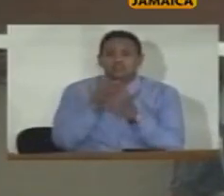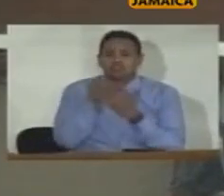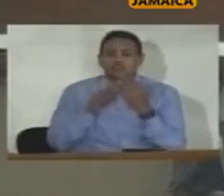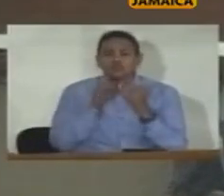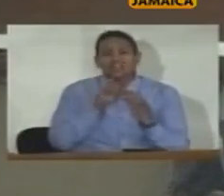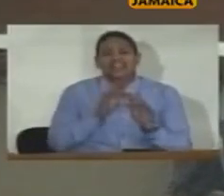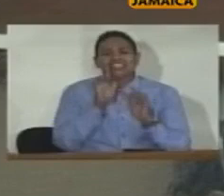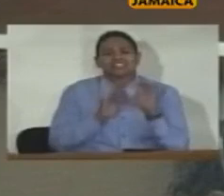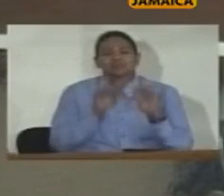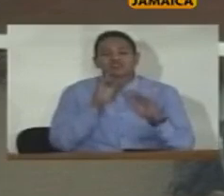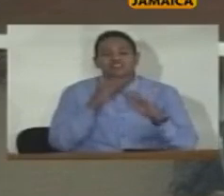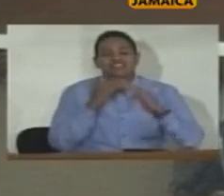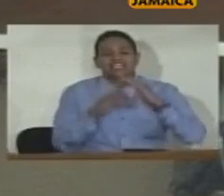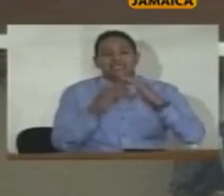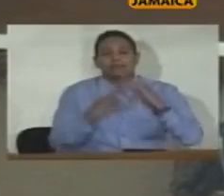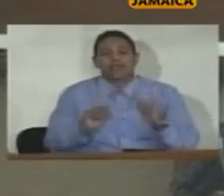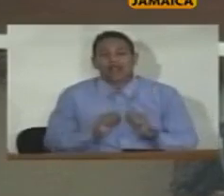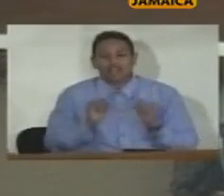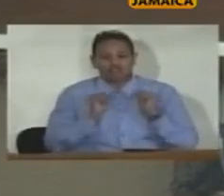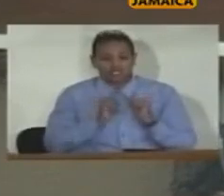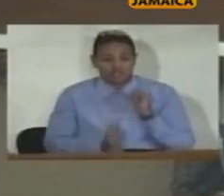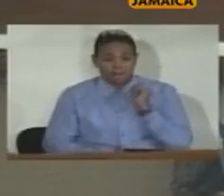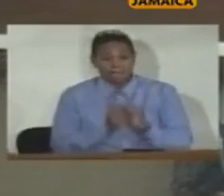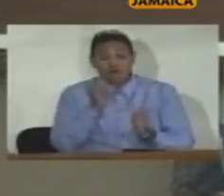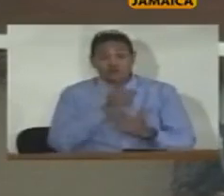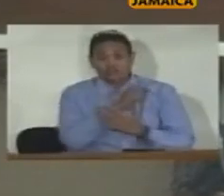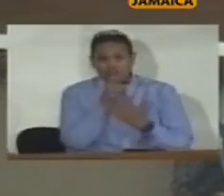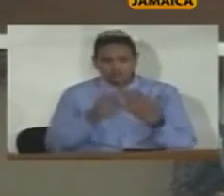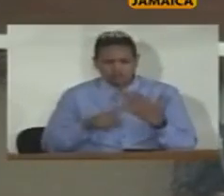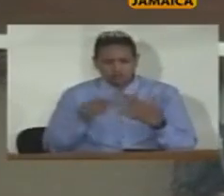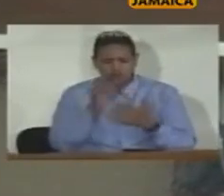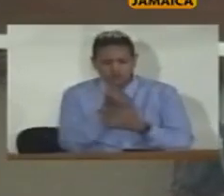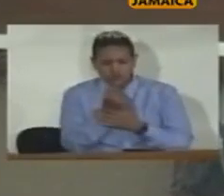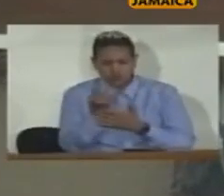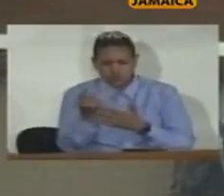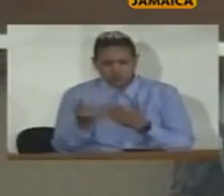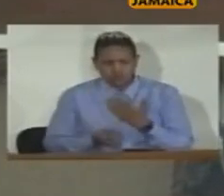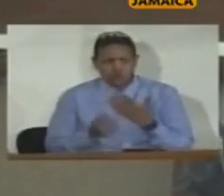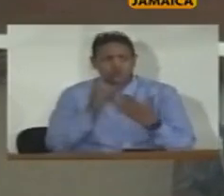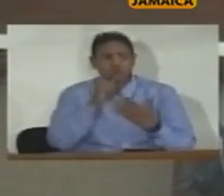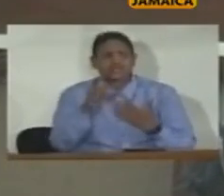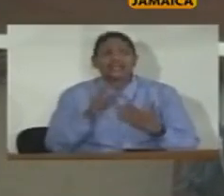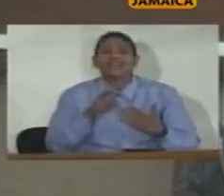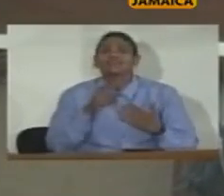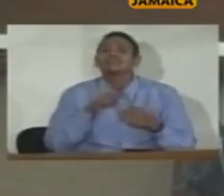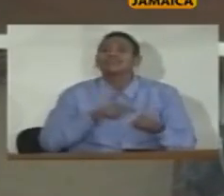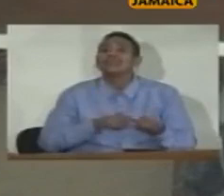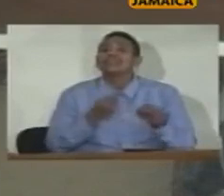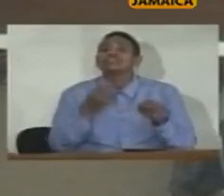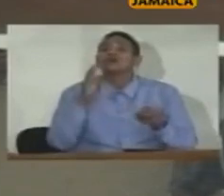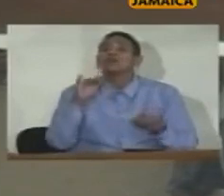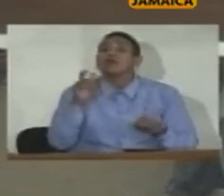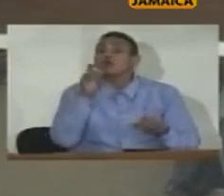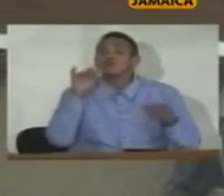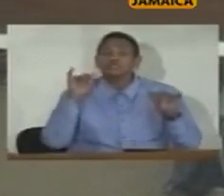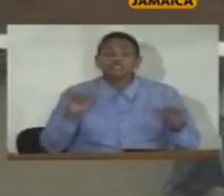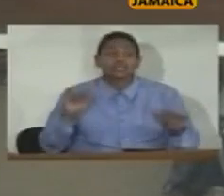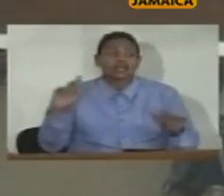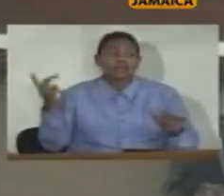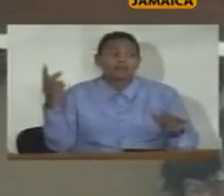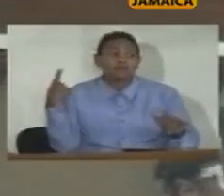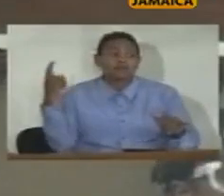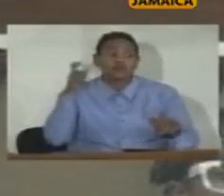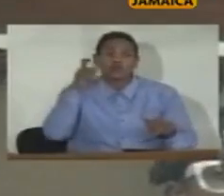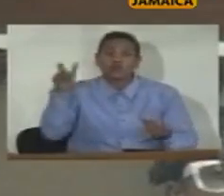of the email address, most of these measures were actually initiated by the same principal who has